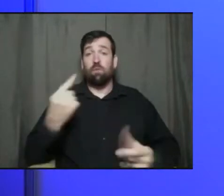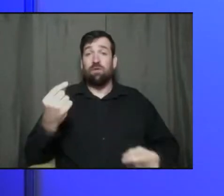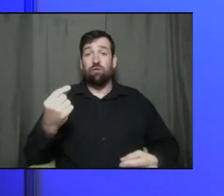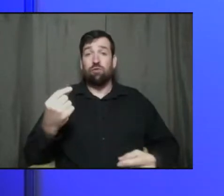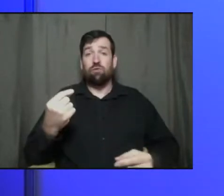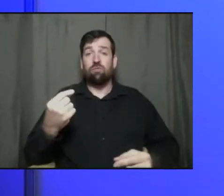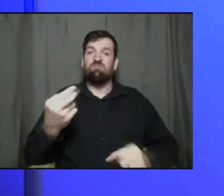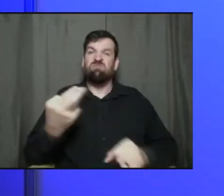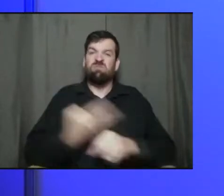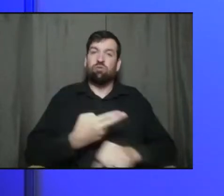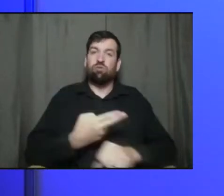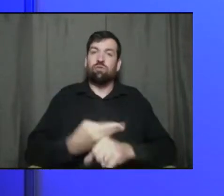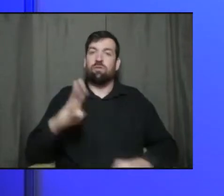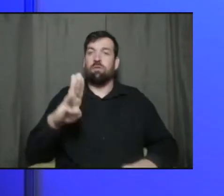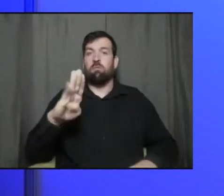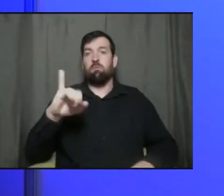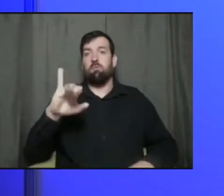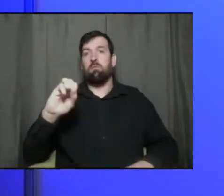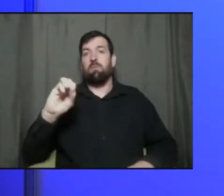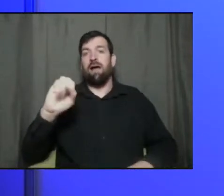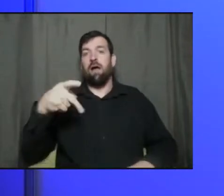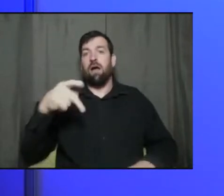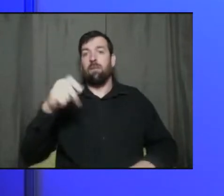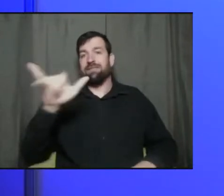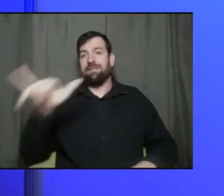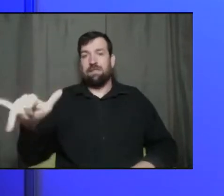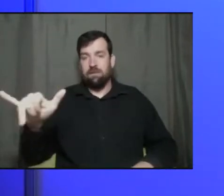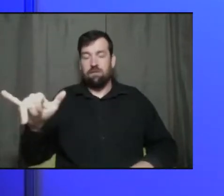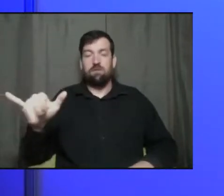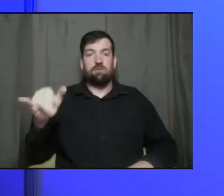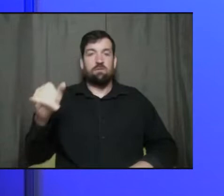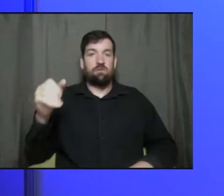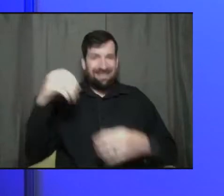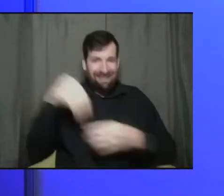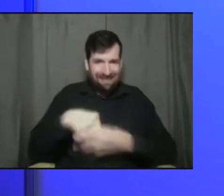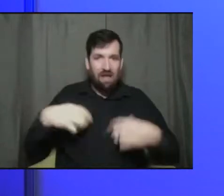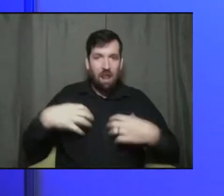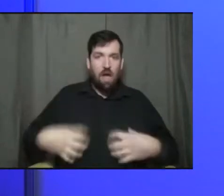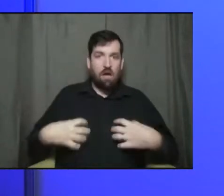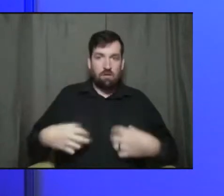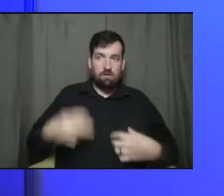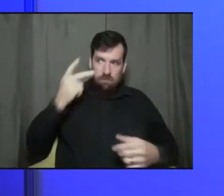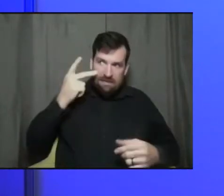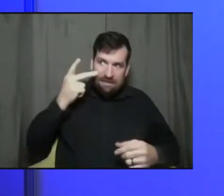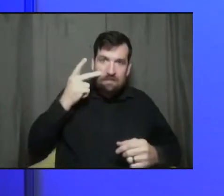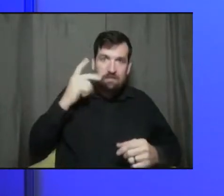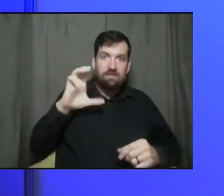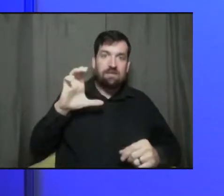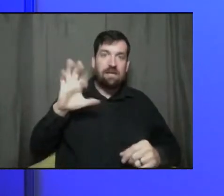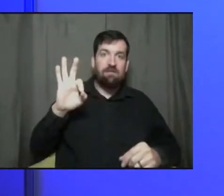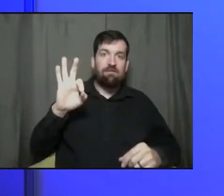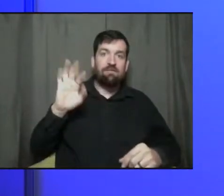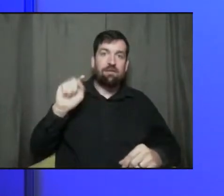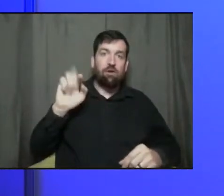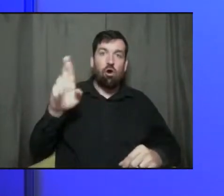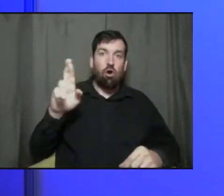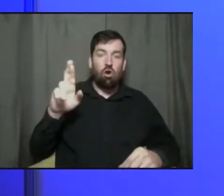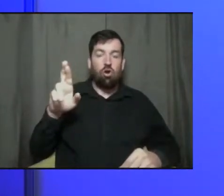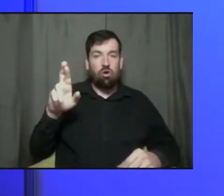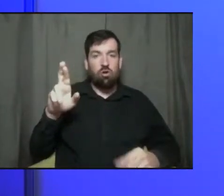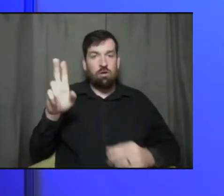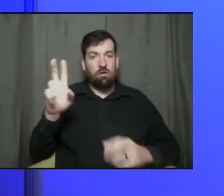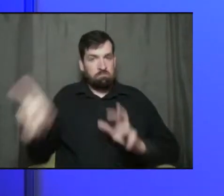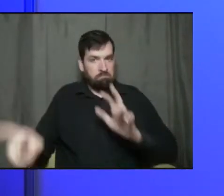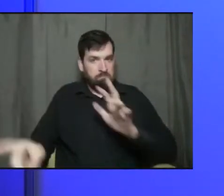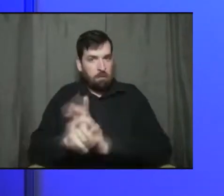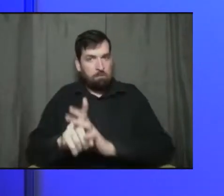that person's lung and see if it actually worked. We actually see if the CFTR protein is at the apical surface of their cells, as